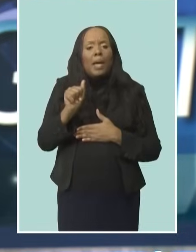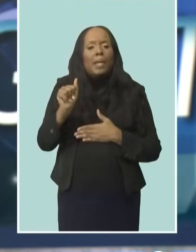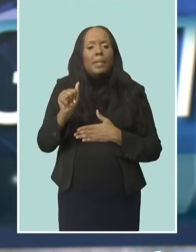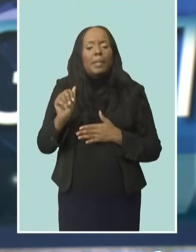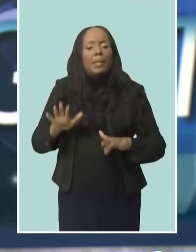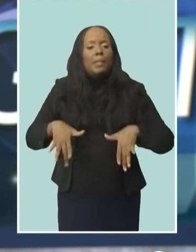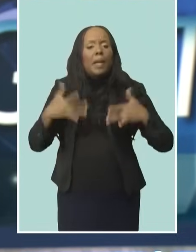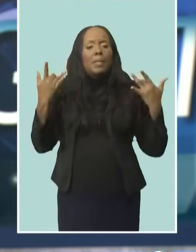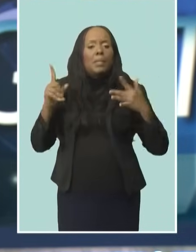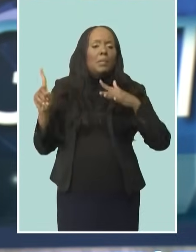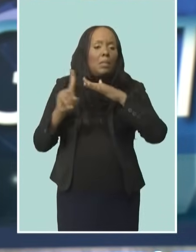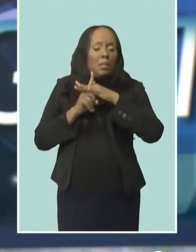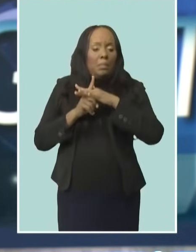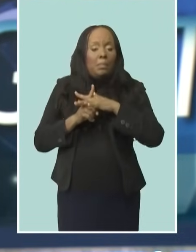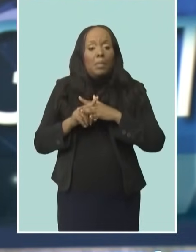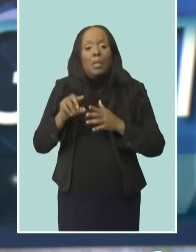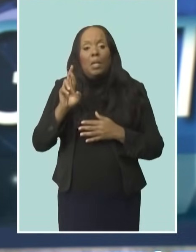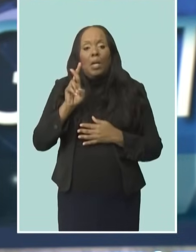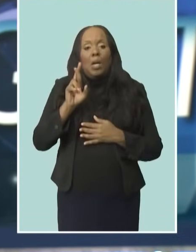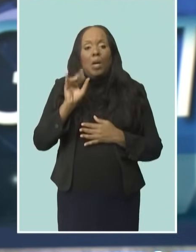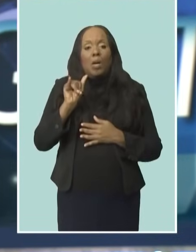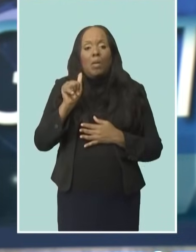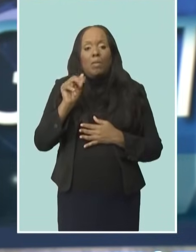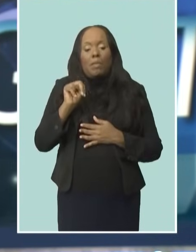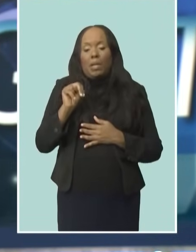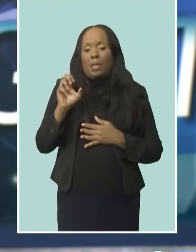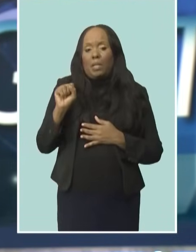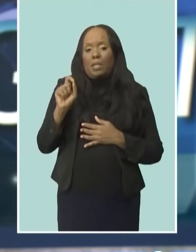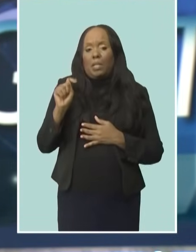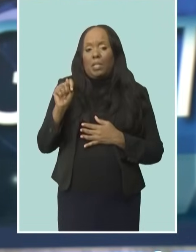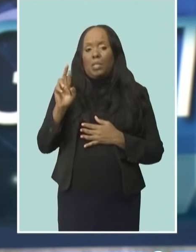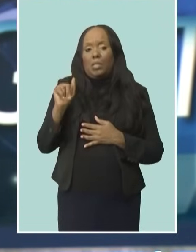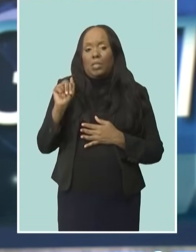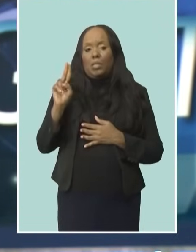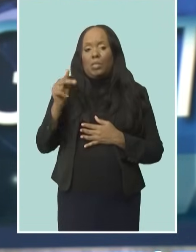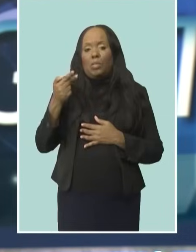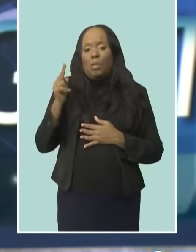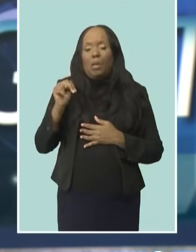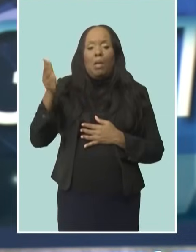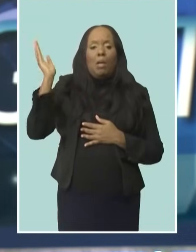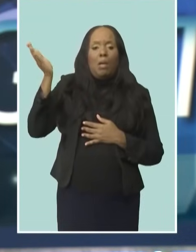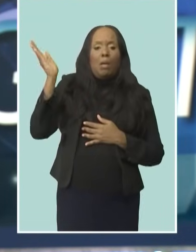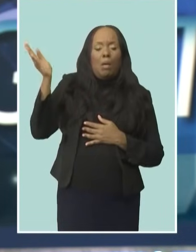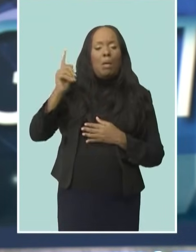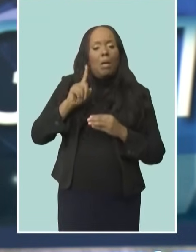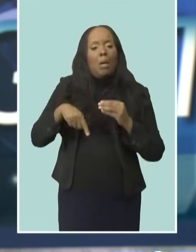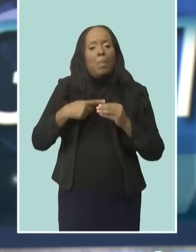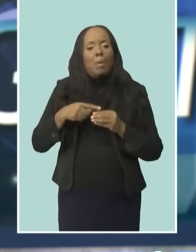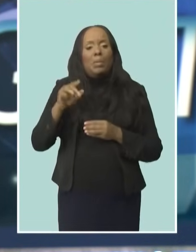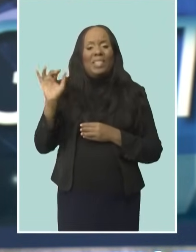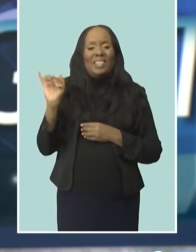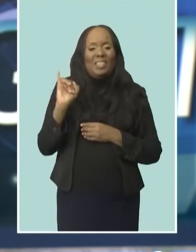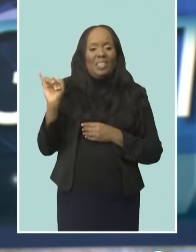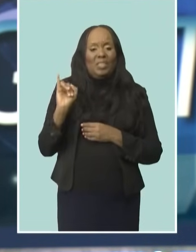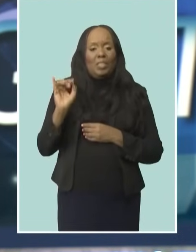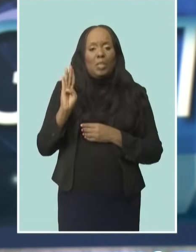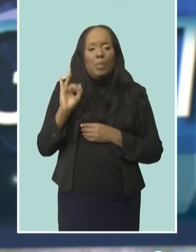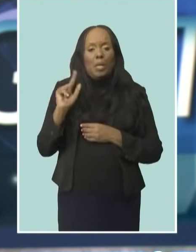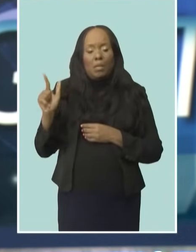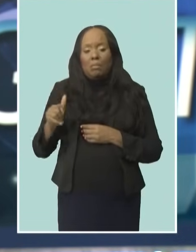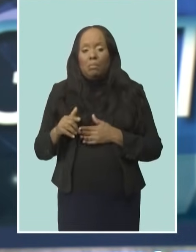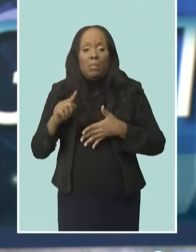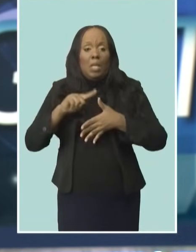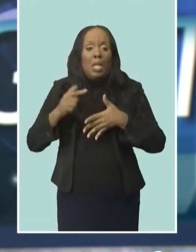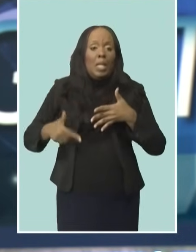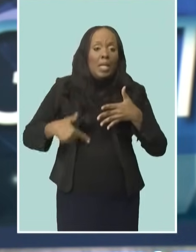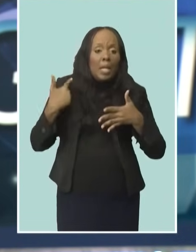Affairs, Ryan Strawn, as he led off debate on the Insurance Amendment Bill 2025. He says whether it be life, house or